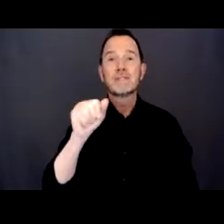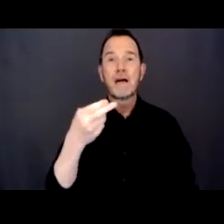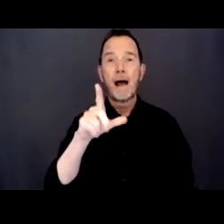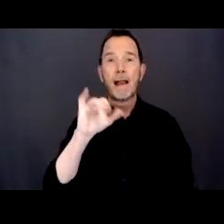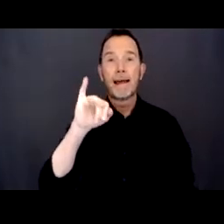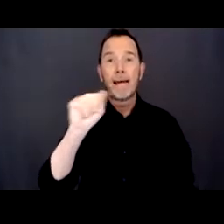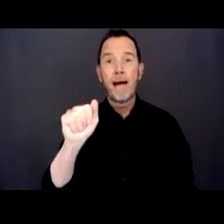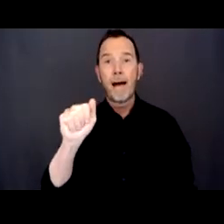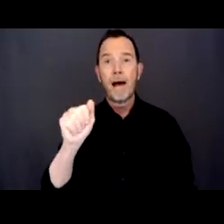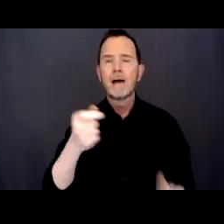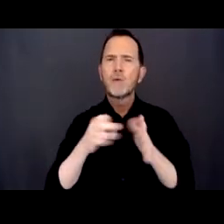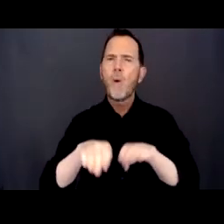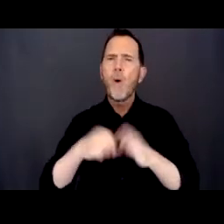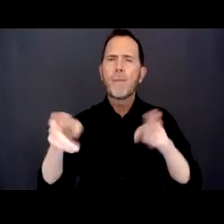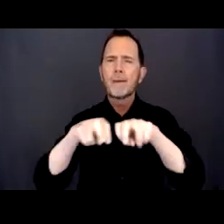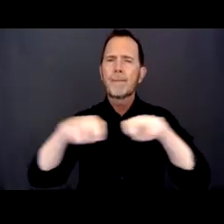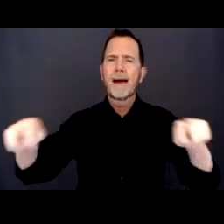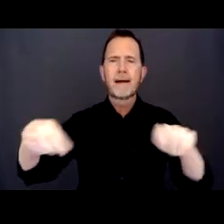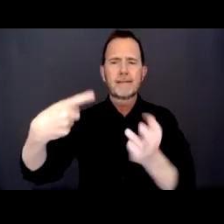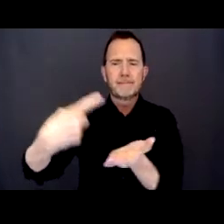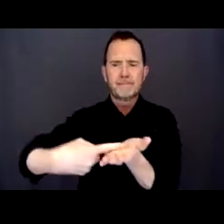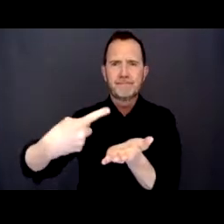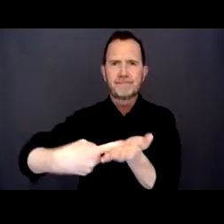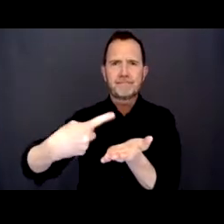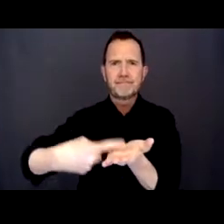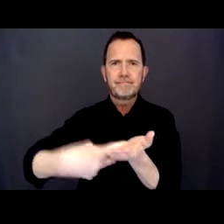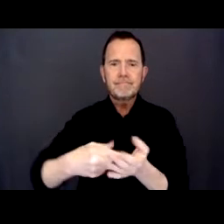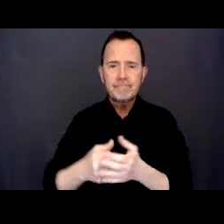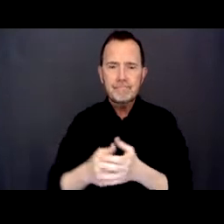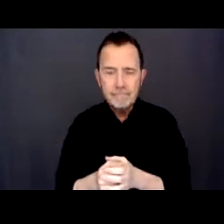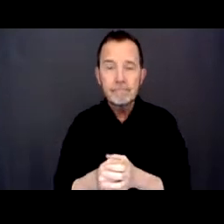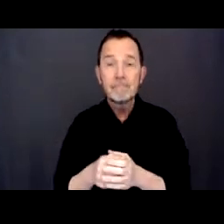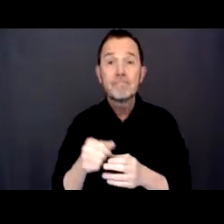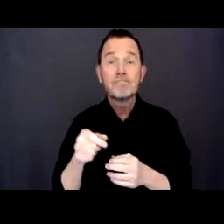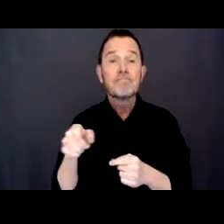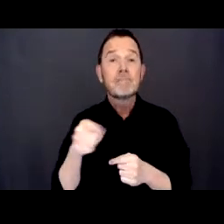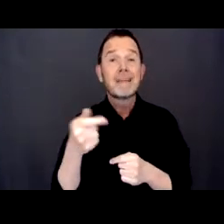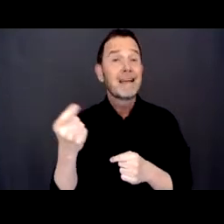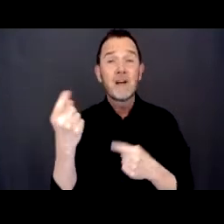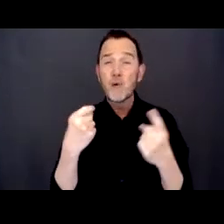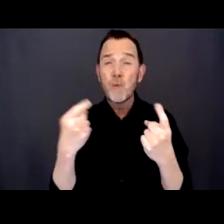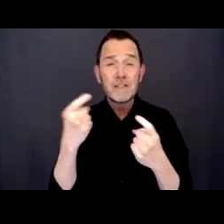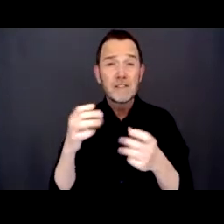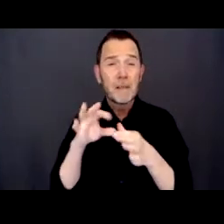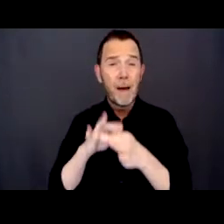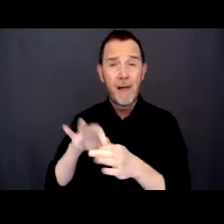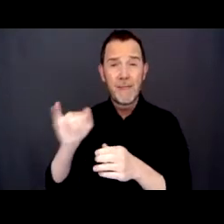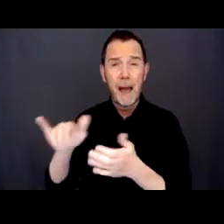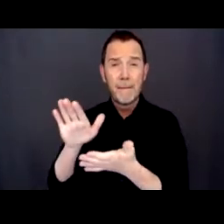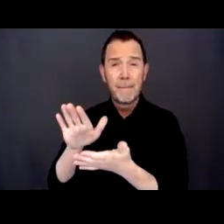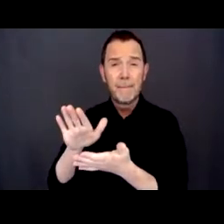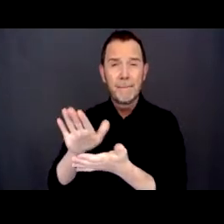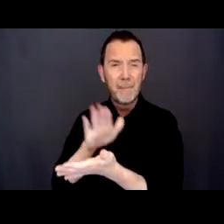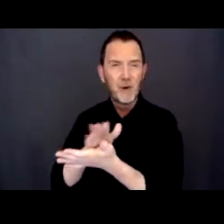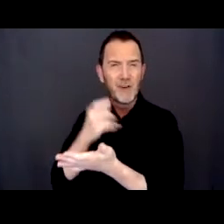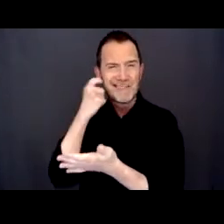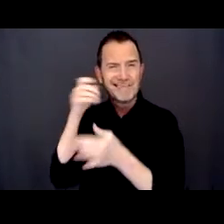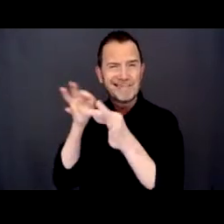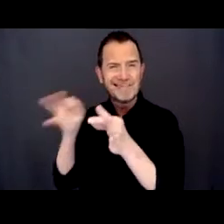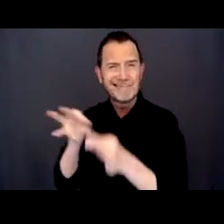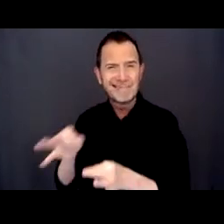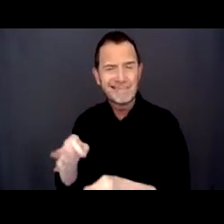panel discussion. If you have any questions about the paper, feel free to paste them into the chat box, or we'll have about 10-15